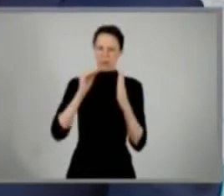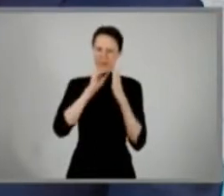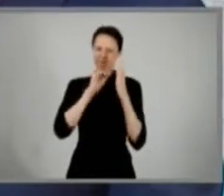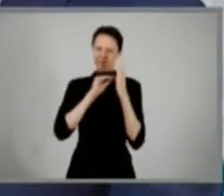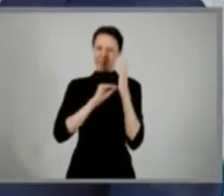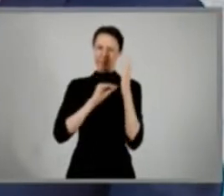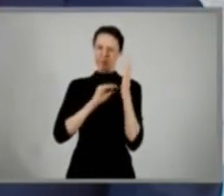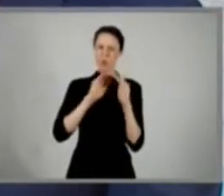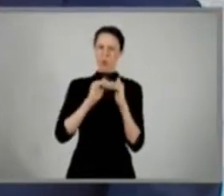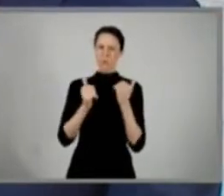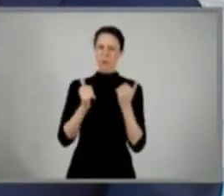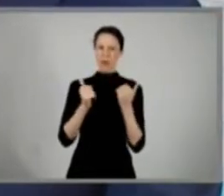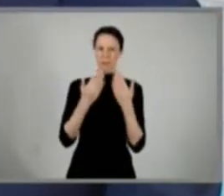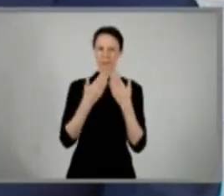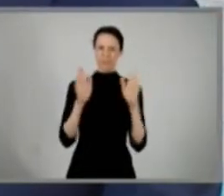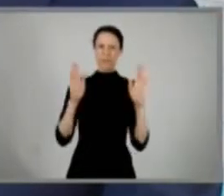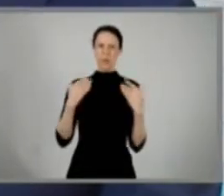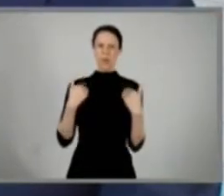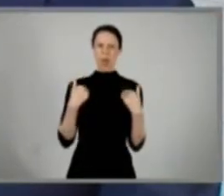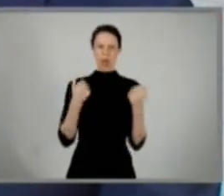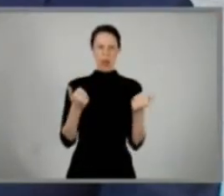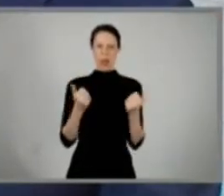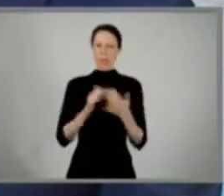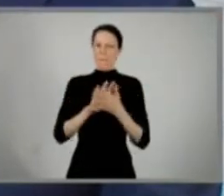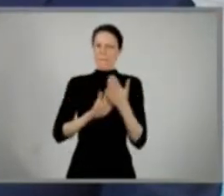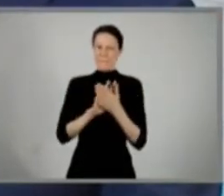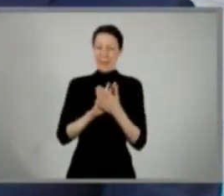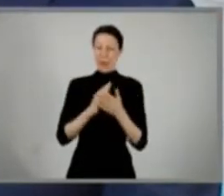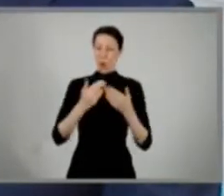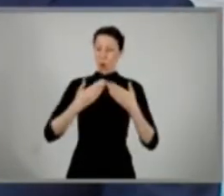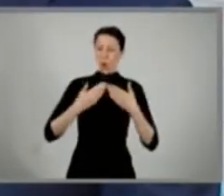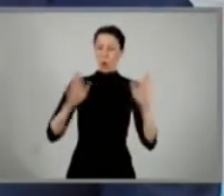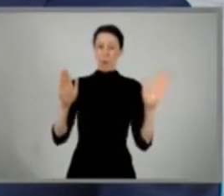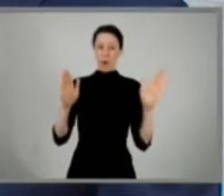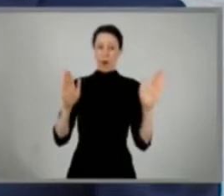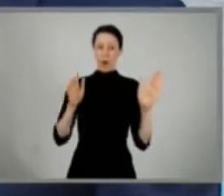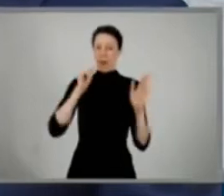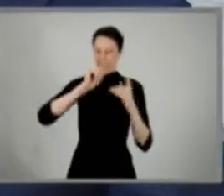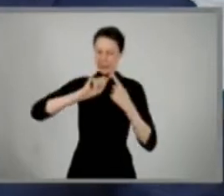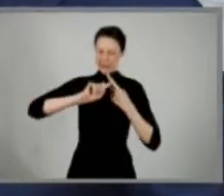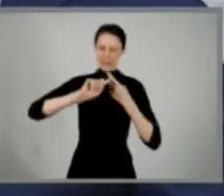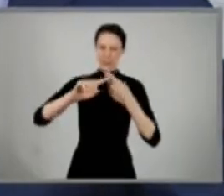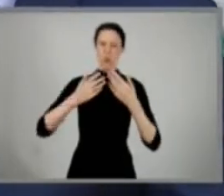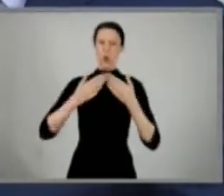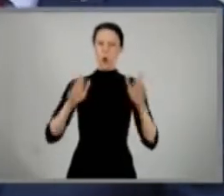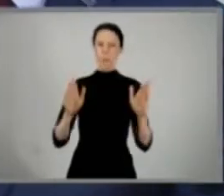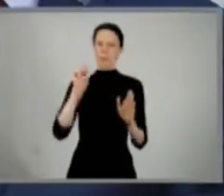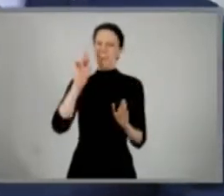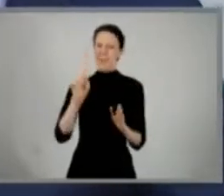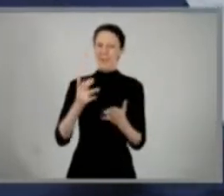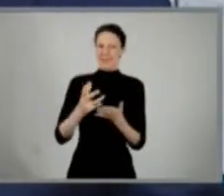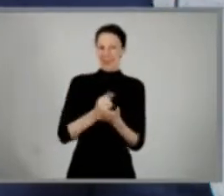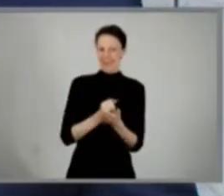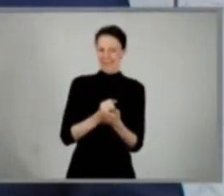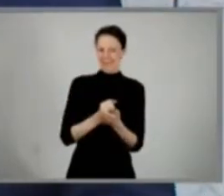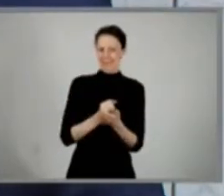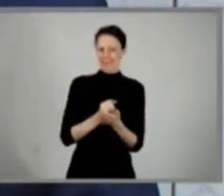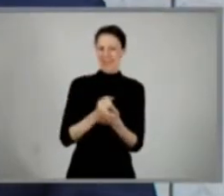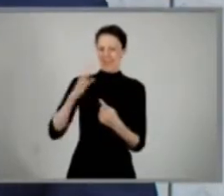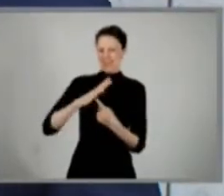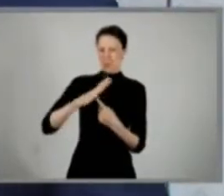remains open safely. And that's incredibly important. The things that need to happen, and importantly the work of Dr. Finkel's contact